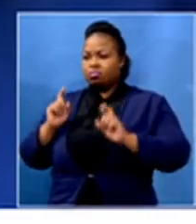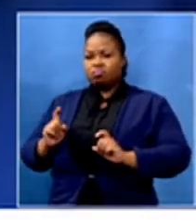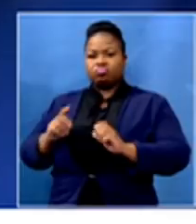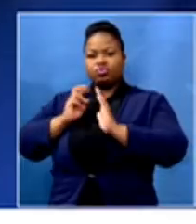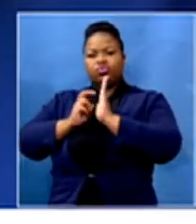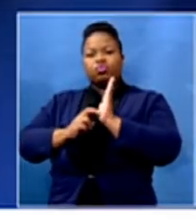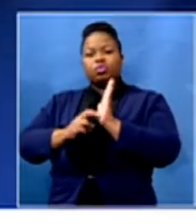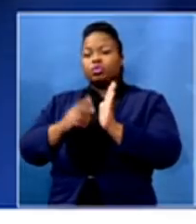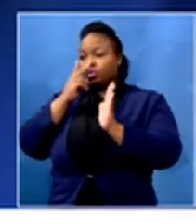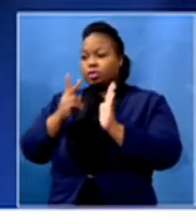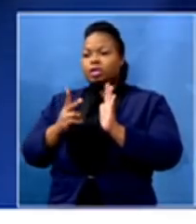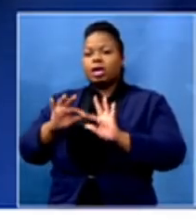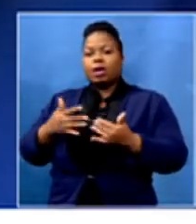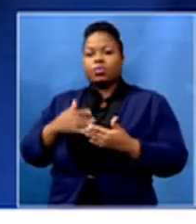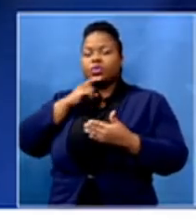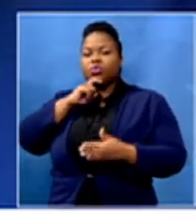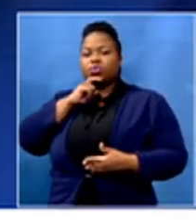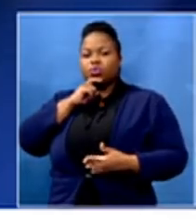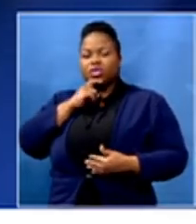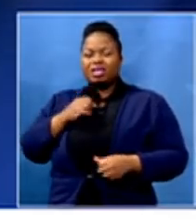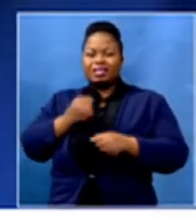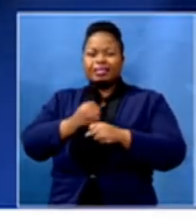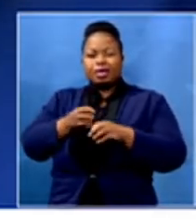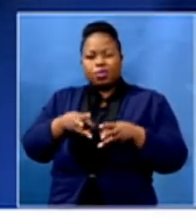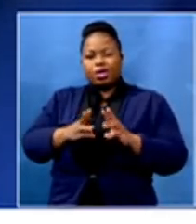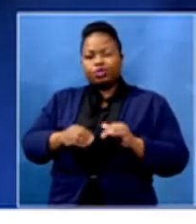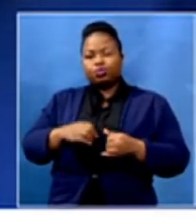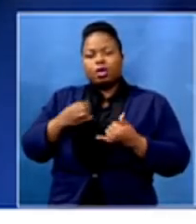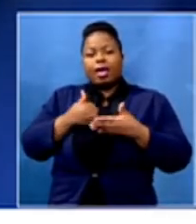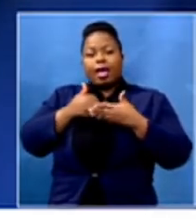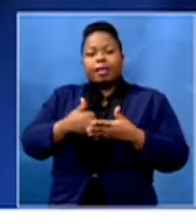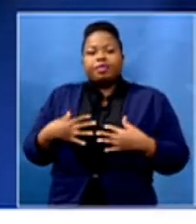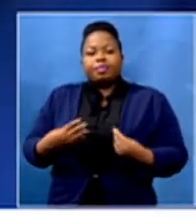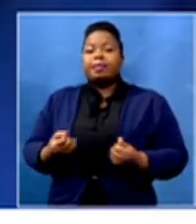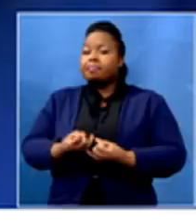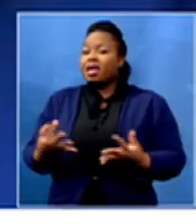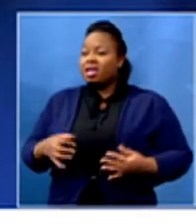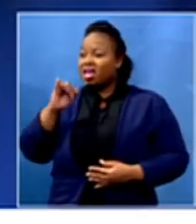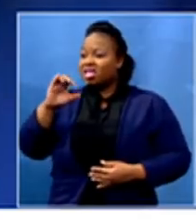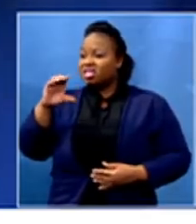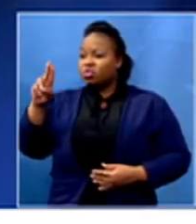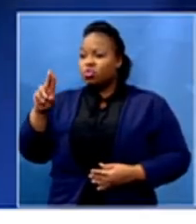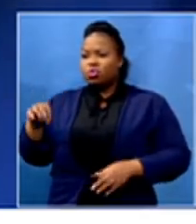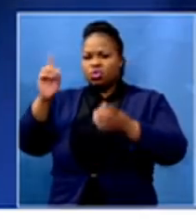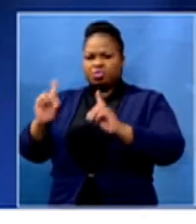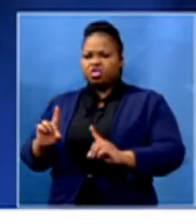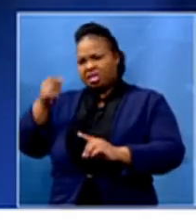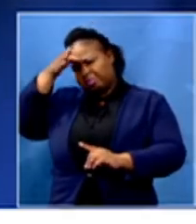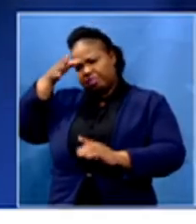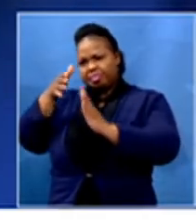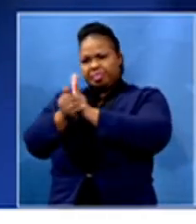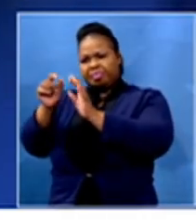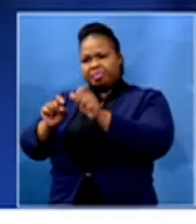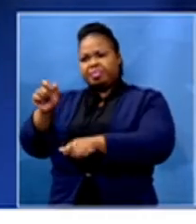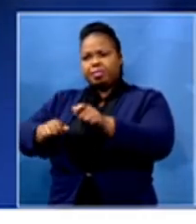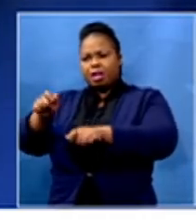sure that this can be used as a standard treatment, even though many of the intensive care specialists have already been using it in the country. So it's actually a